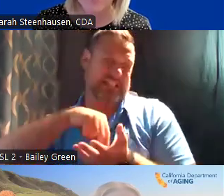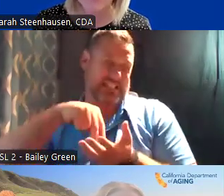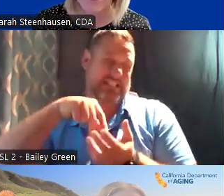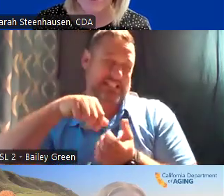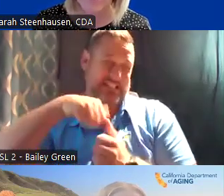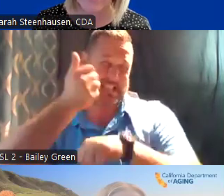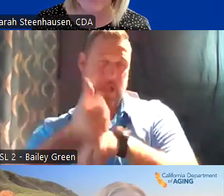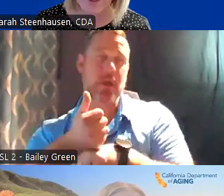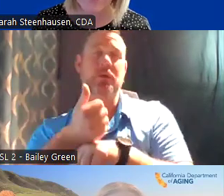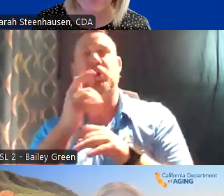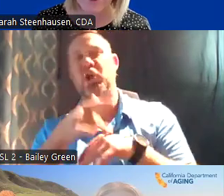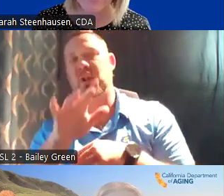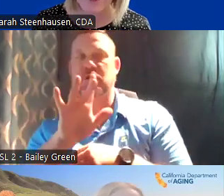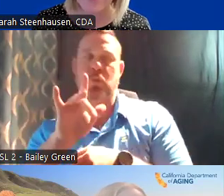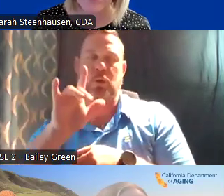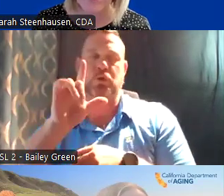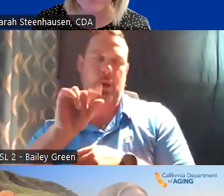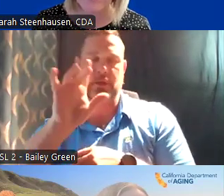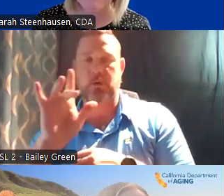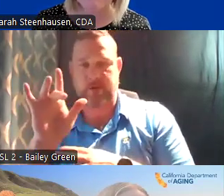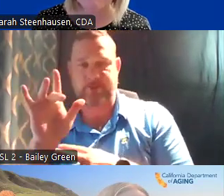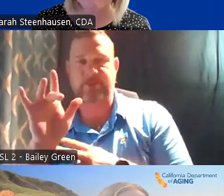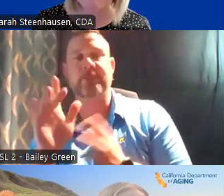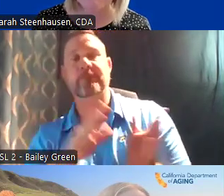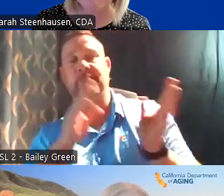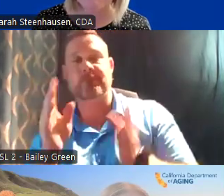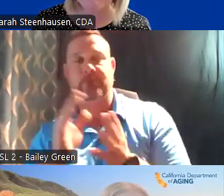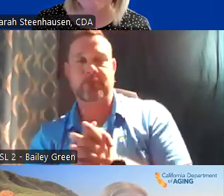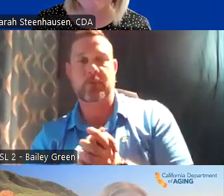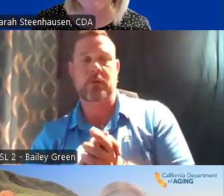of 2025. Next slide, please.